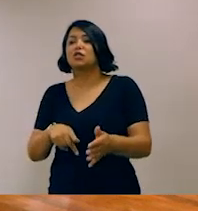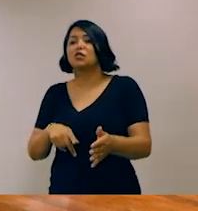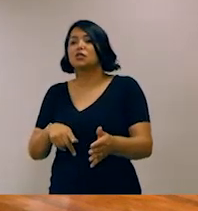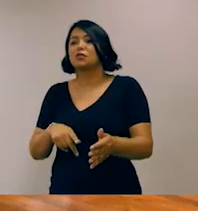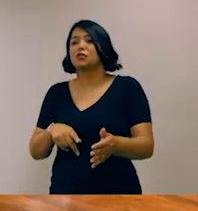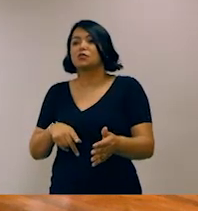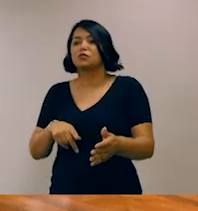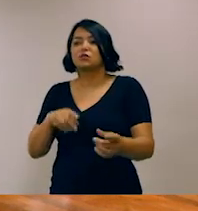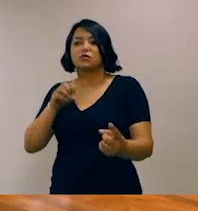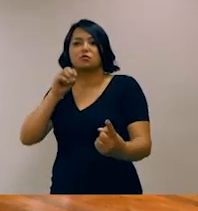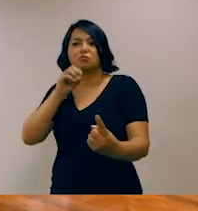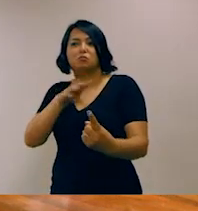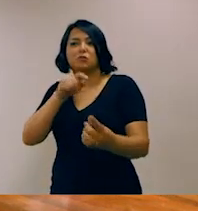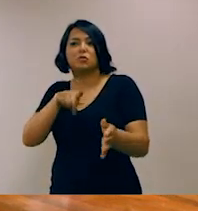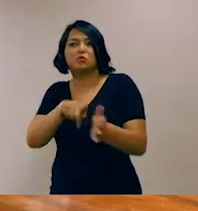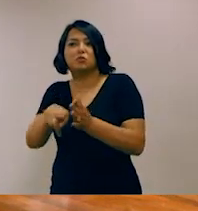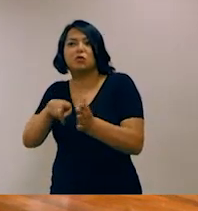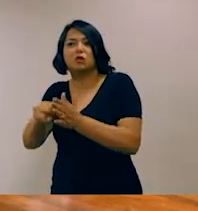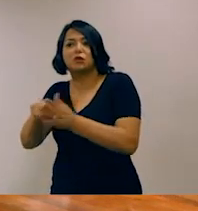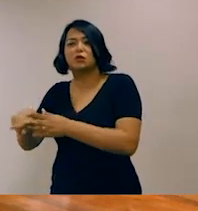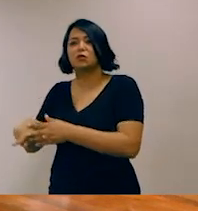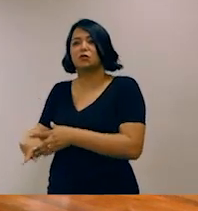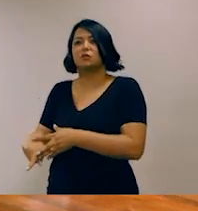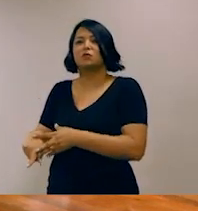in terms of exploratory